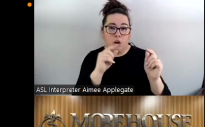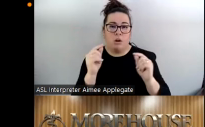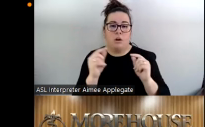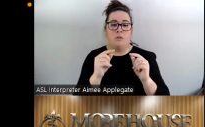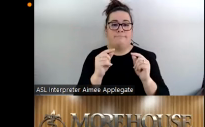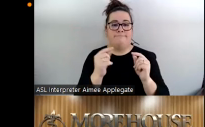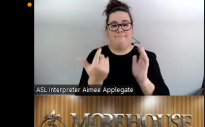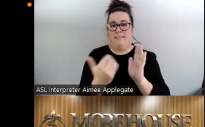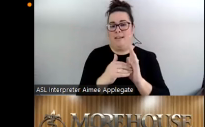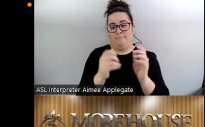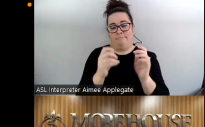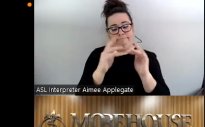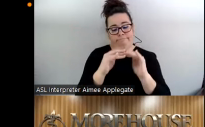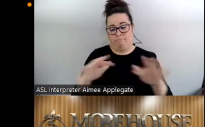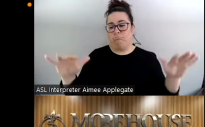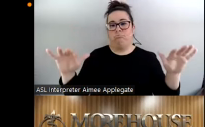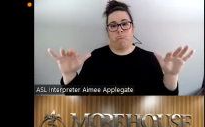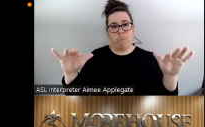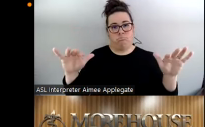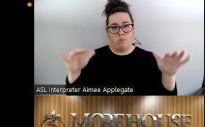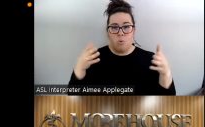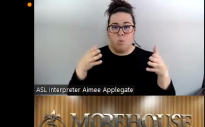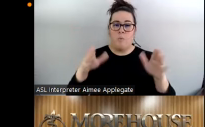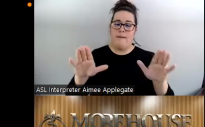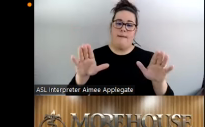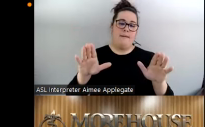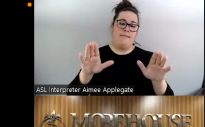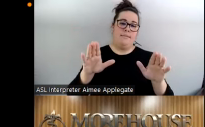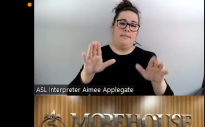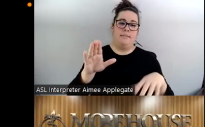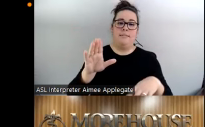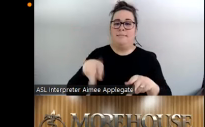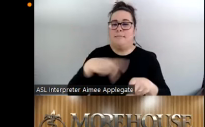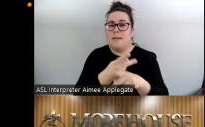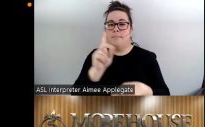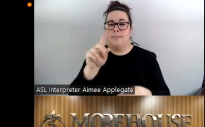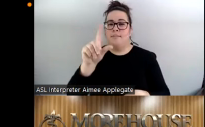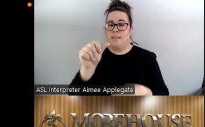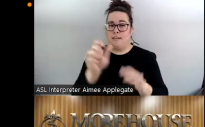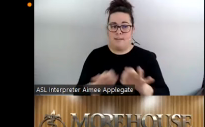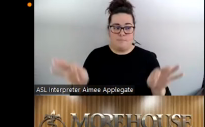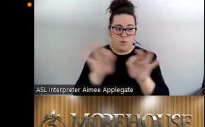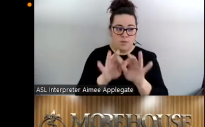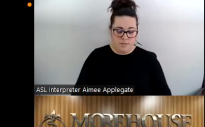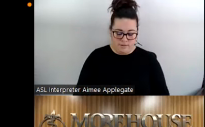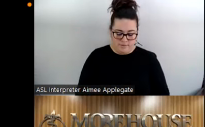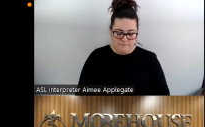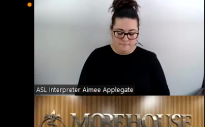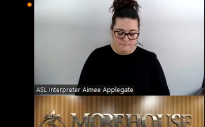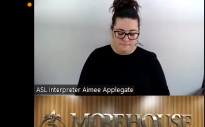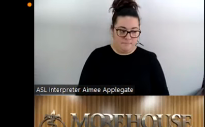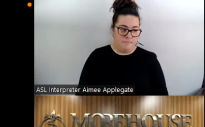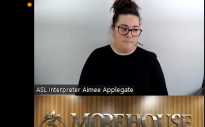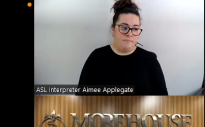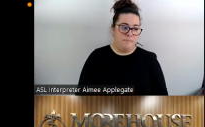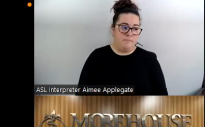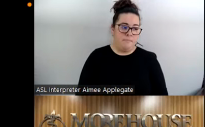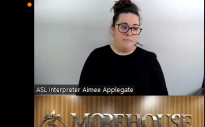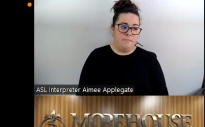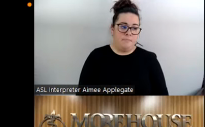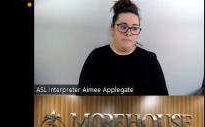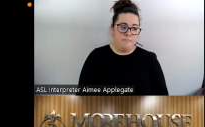variety of different modes of data, types of data that are relevant. I want to bring up, though, this idea of red teaming,